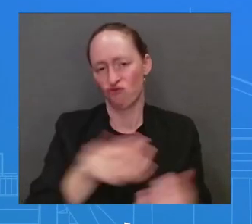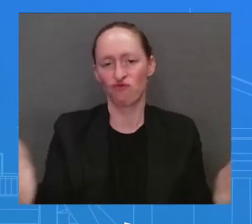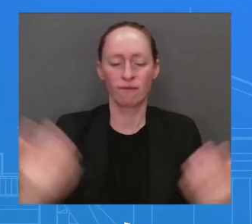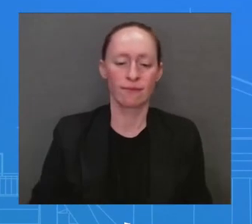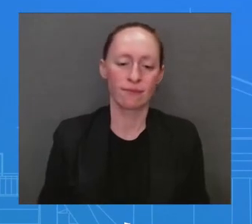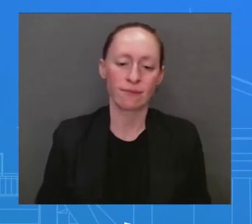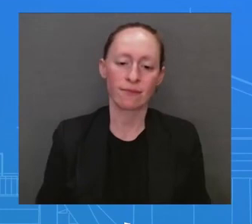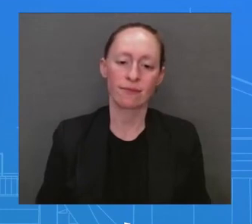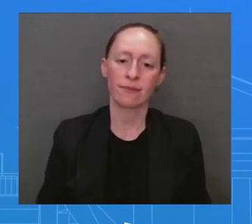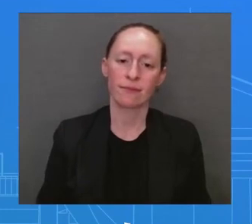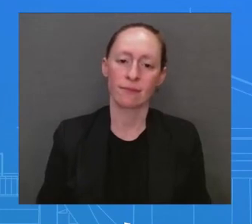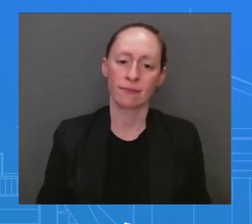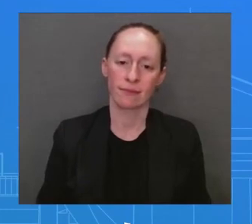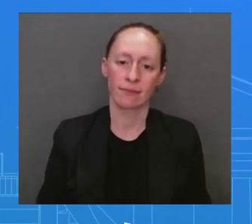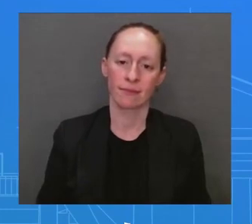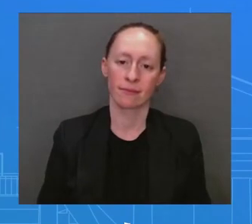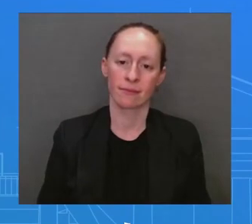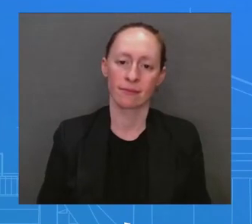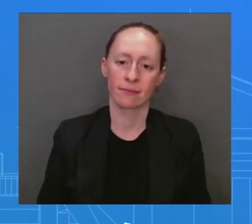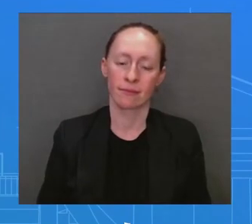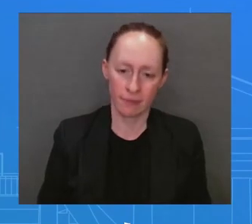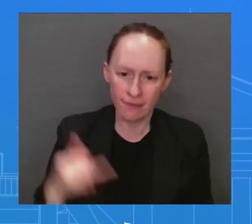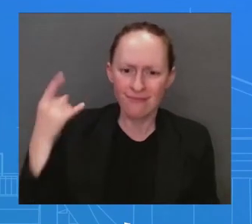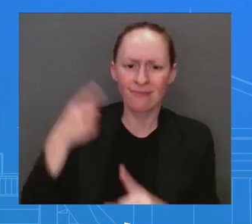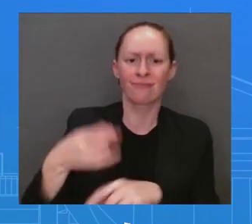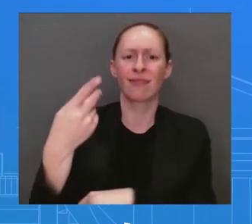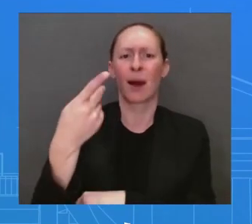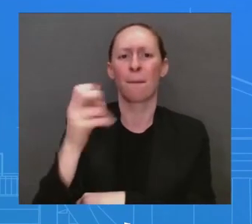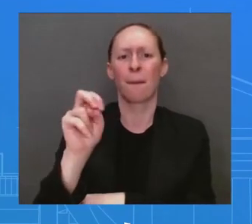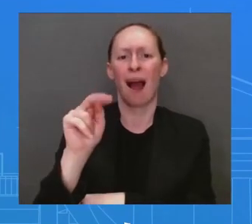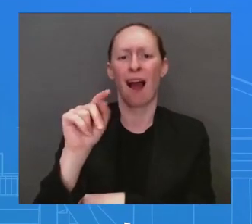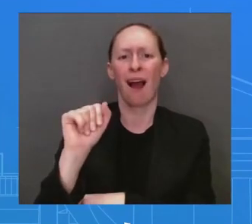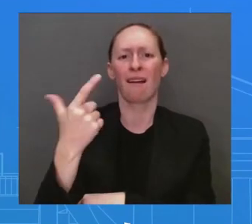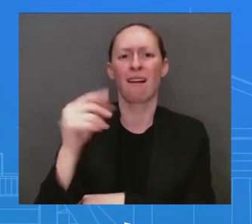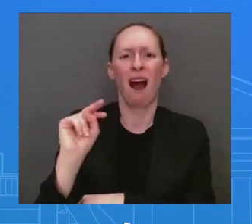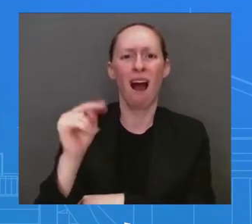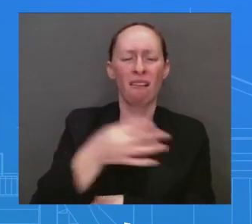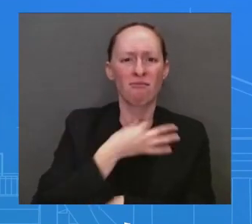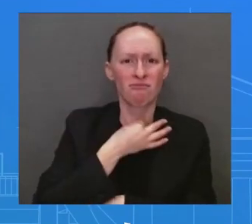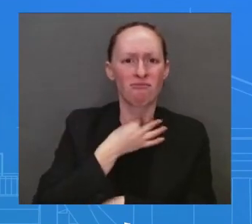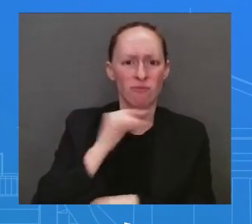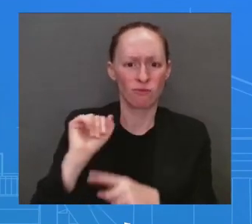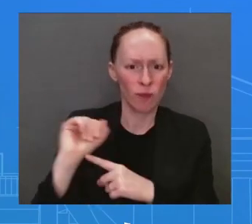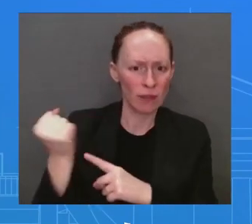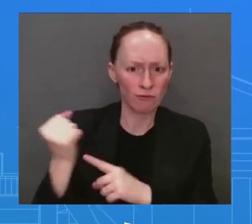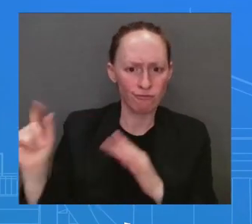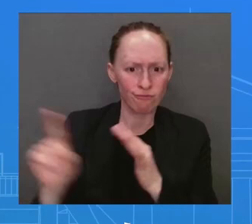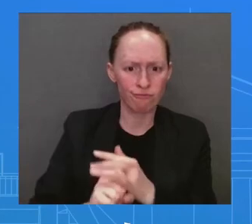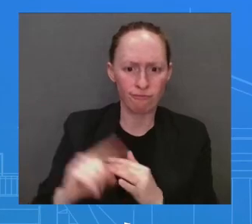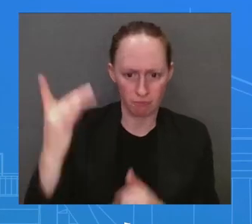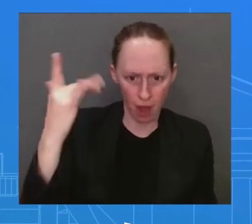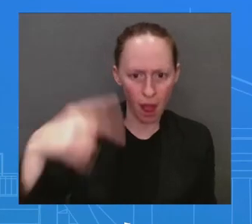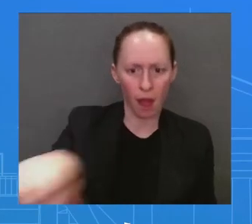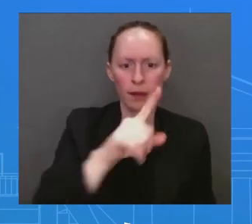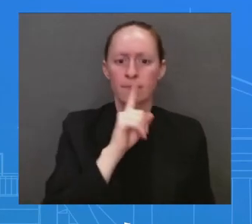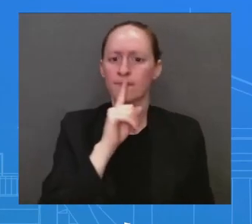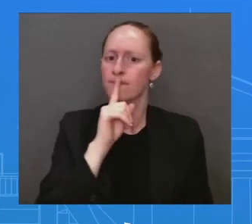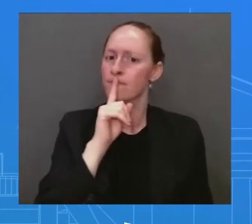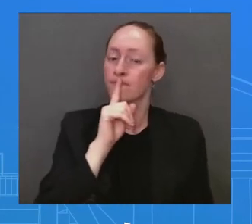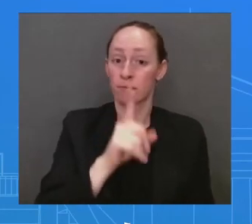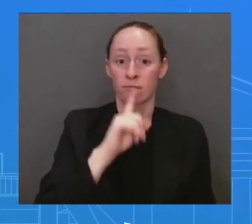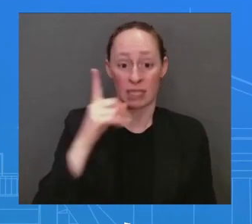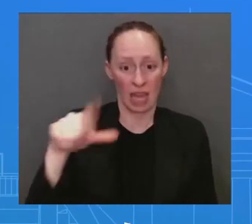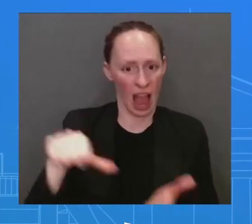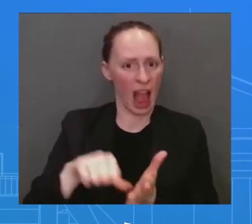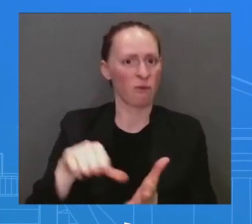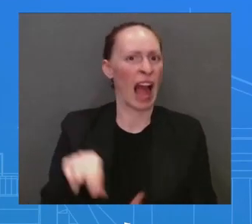Pentagon? Last week, no one would confirm on the record that these attacks were coming from Iranian proxy groups, but then